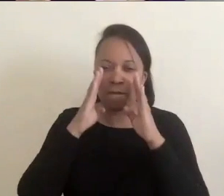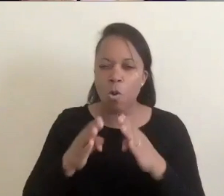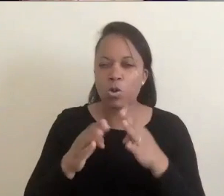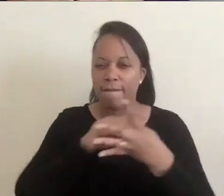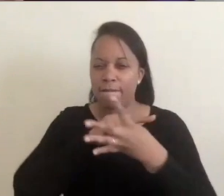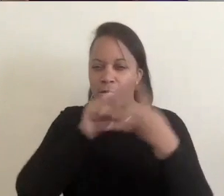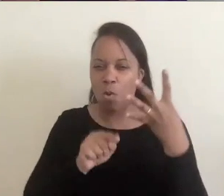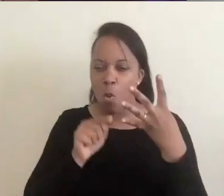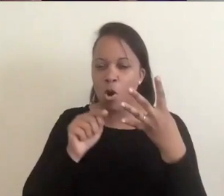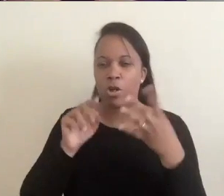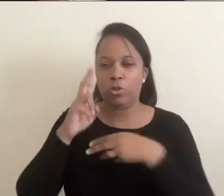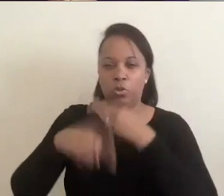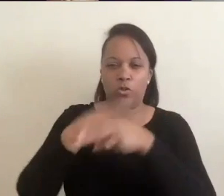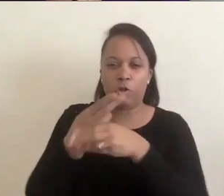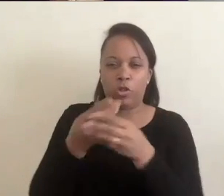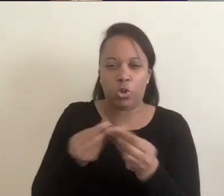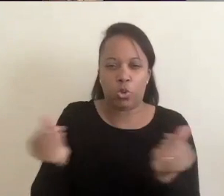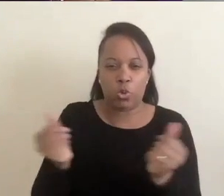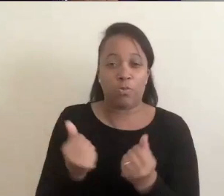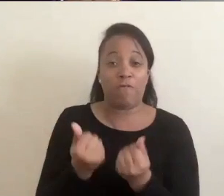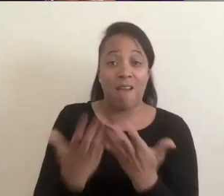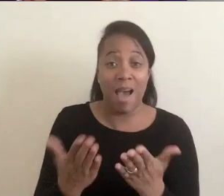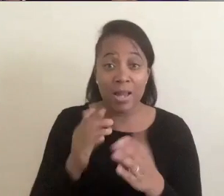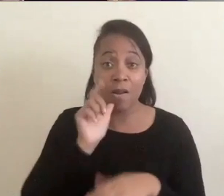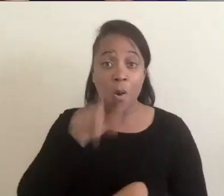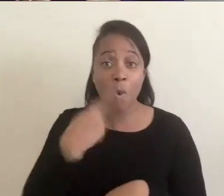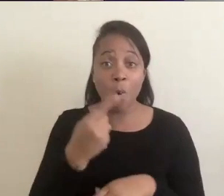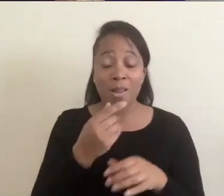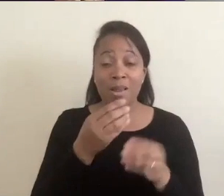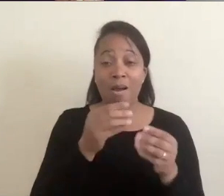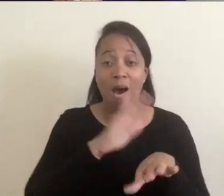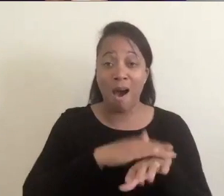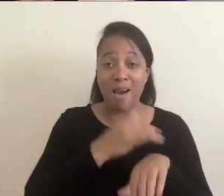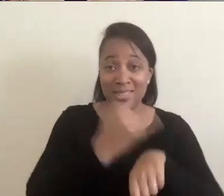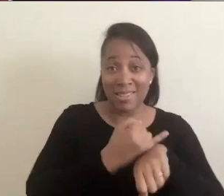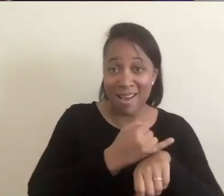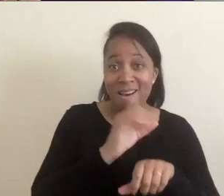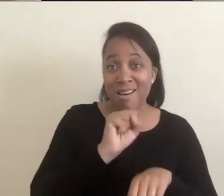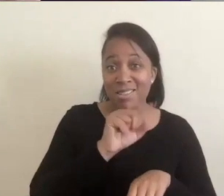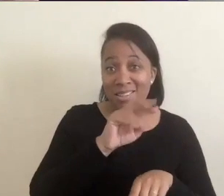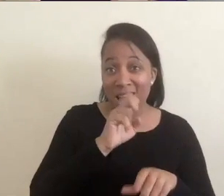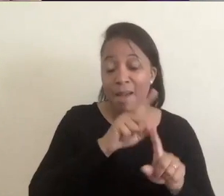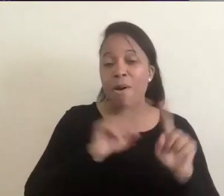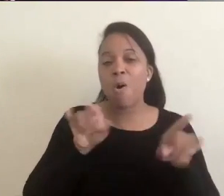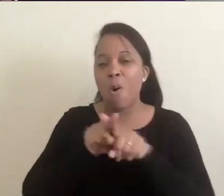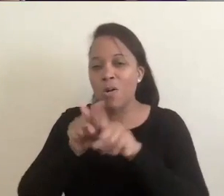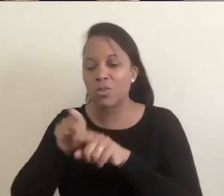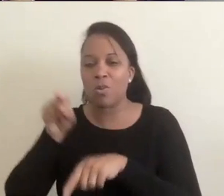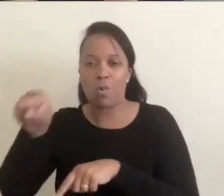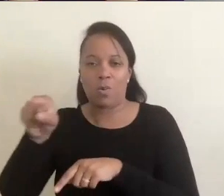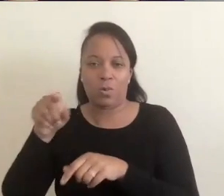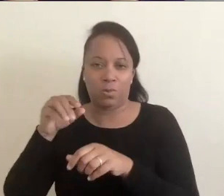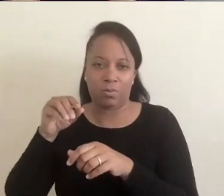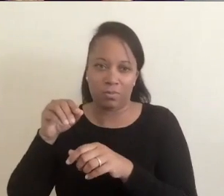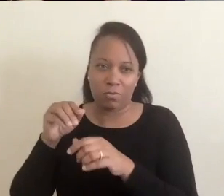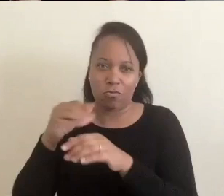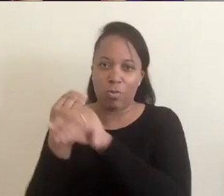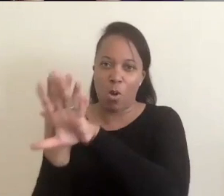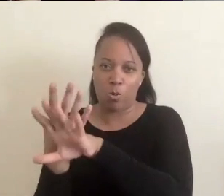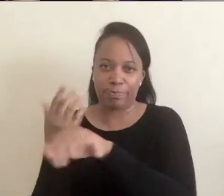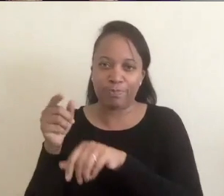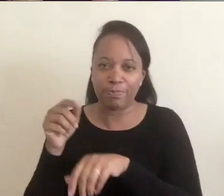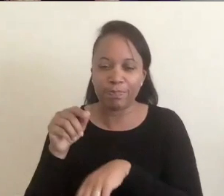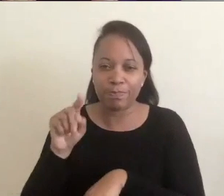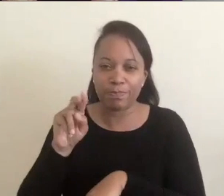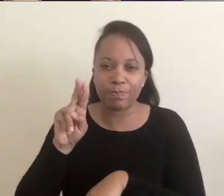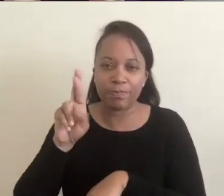universal solutions that are most often provided on-site as well as remotely. So let's emphasize that based on our experience with